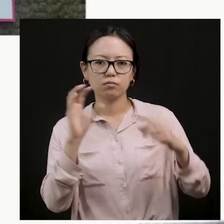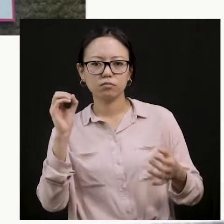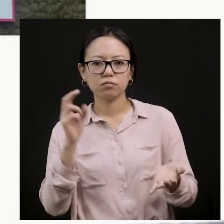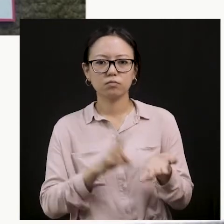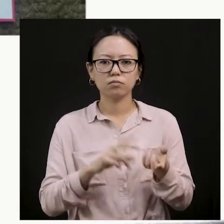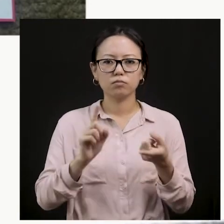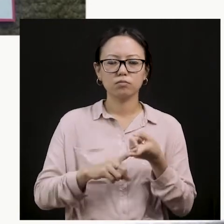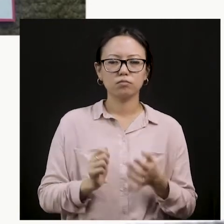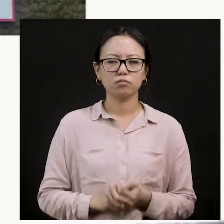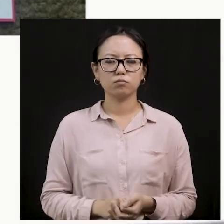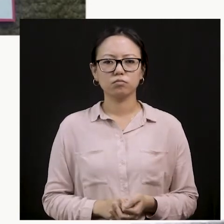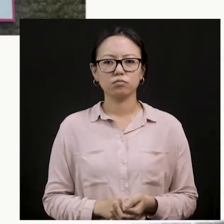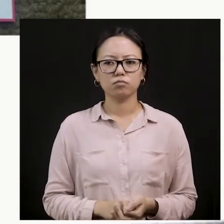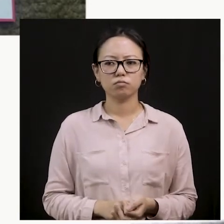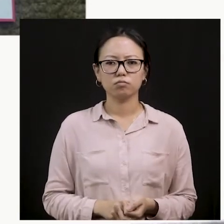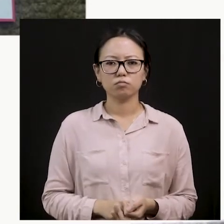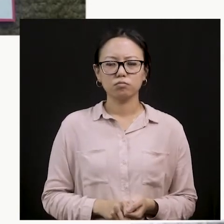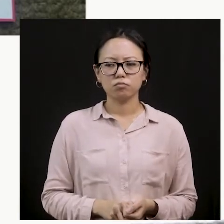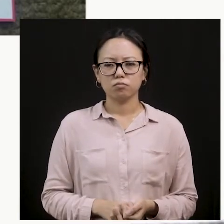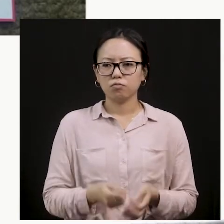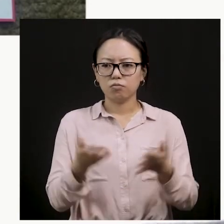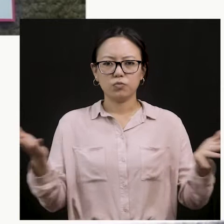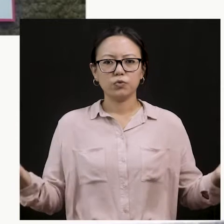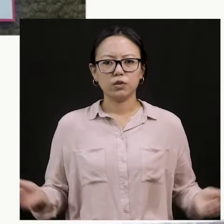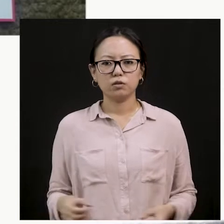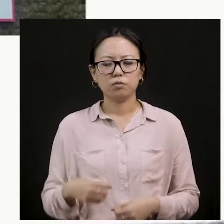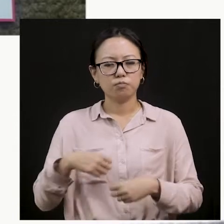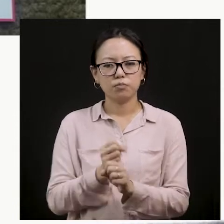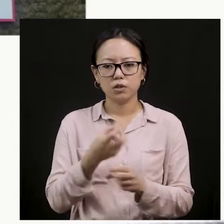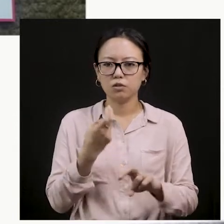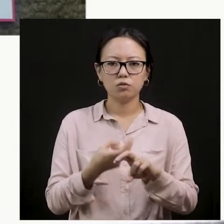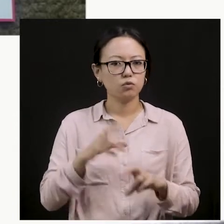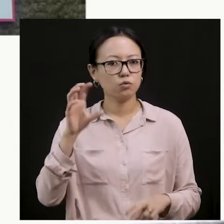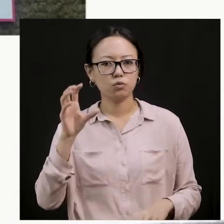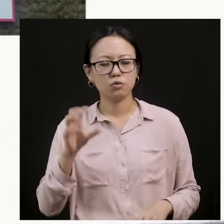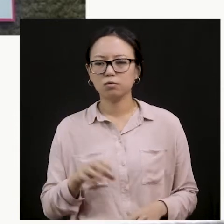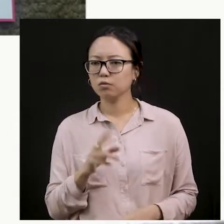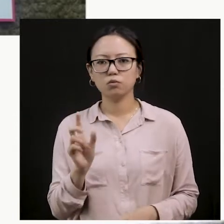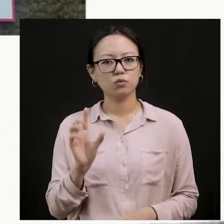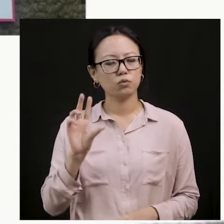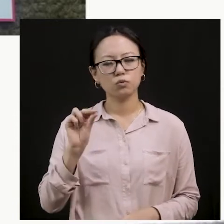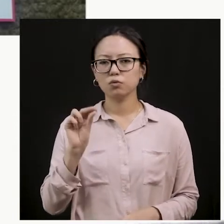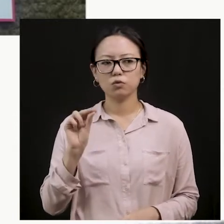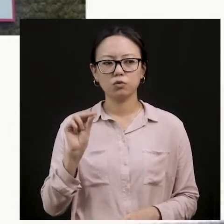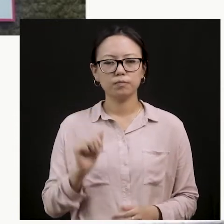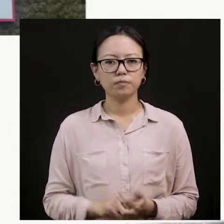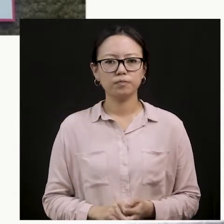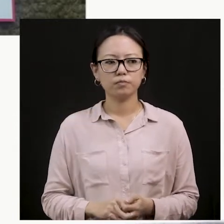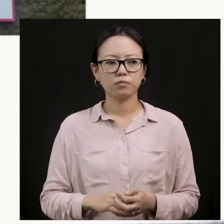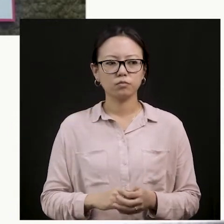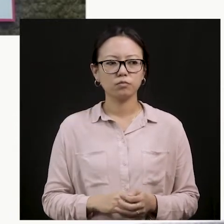in nature, right? Now, let's say some examples here. We have